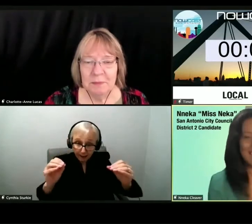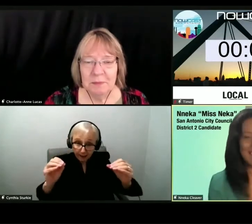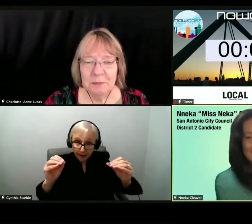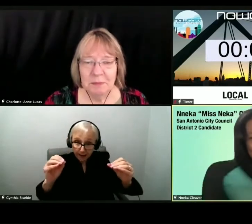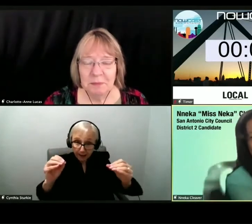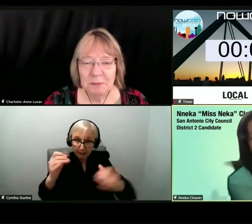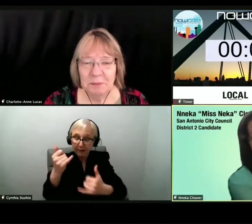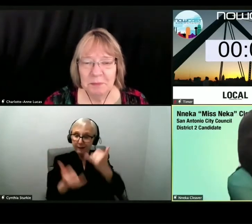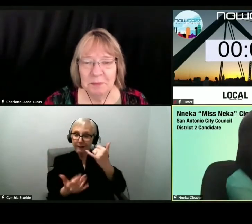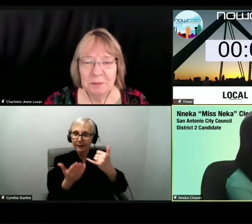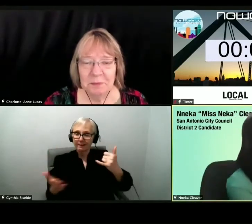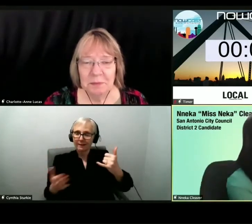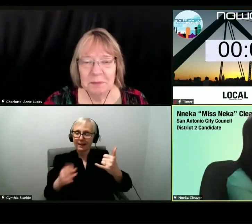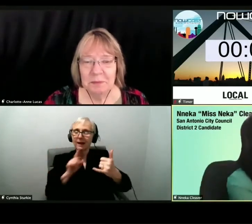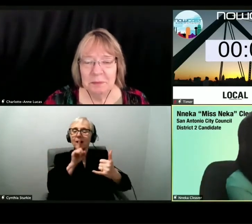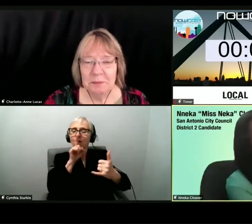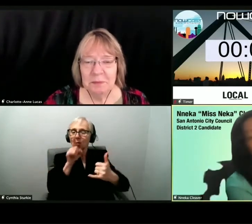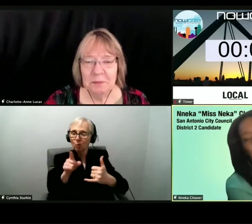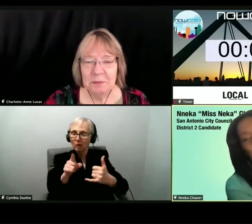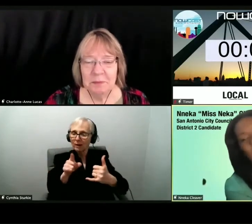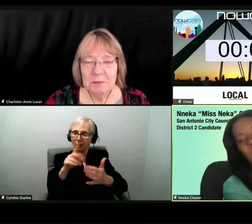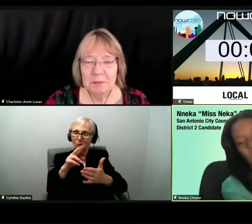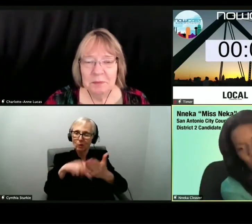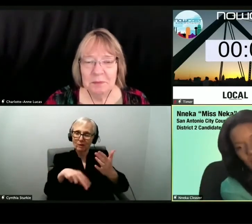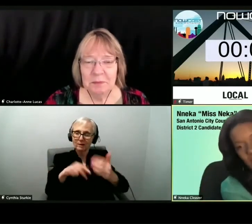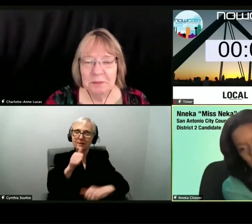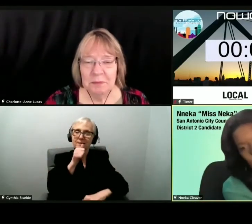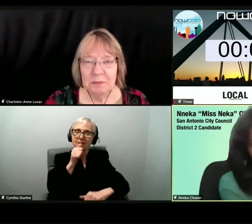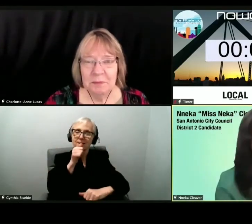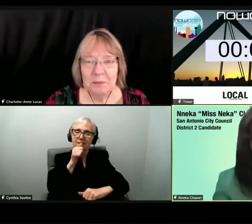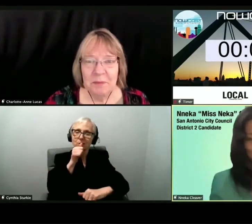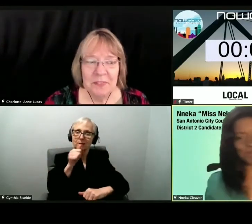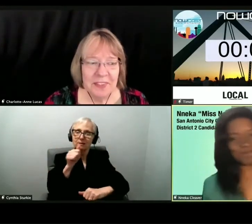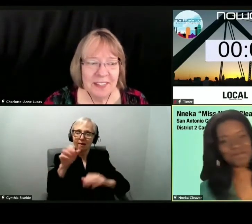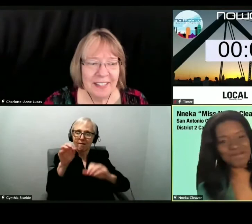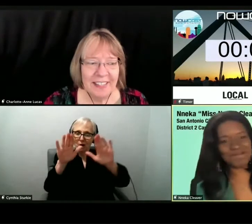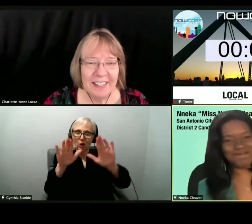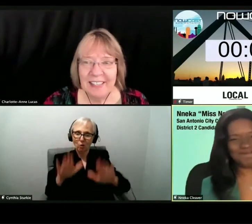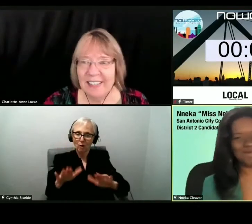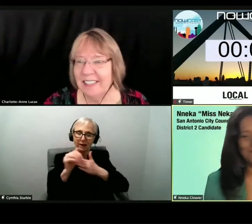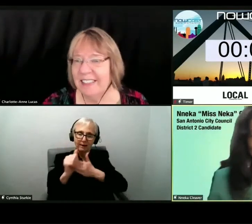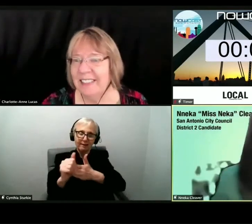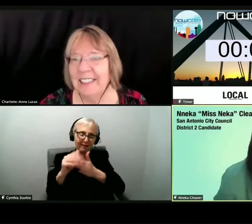the last thing that I actually got to read was The Secrets of a Great Leader.